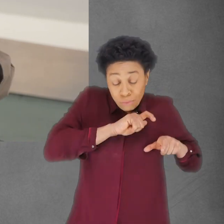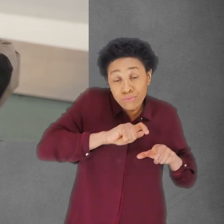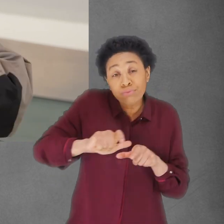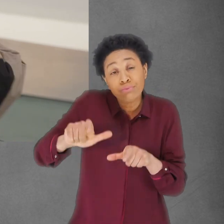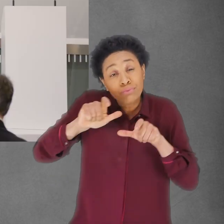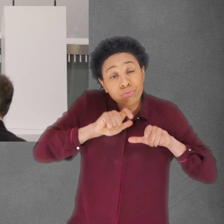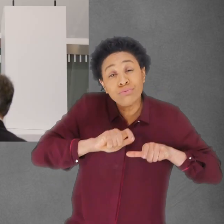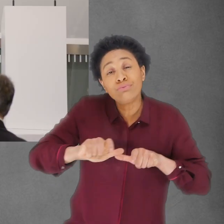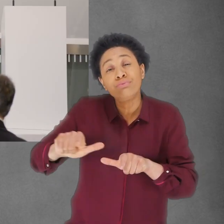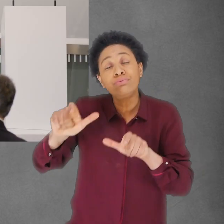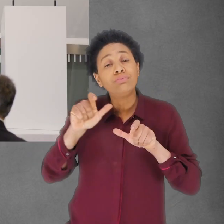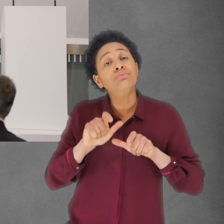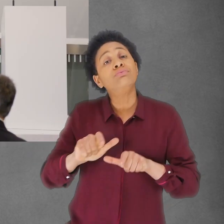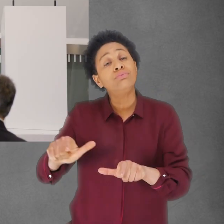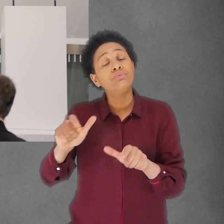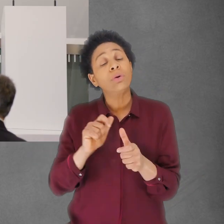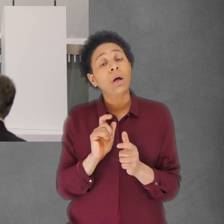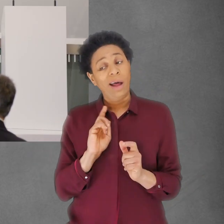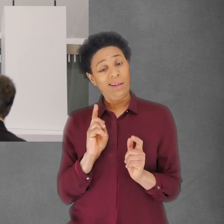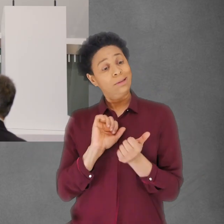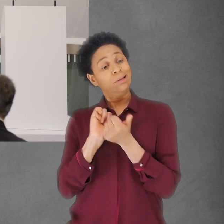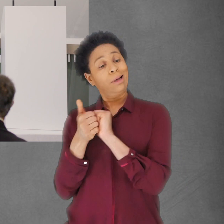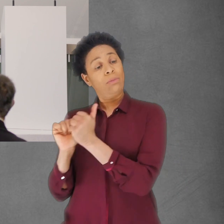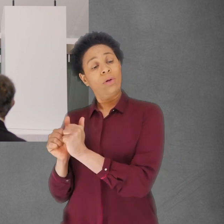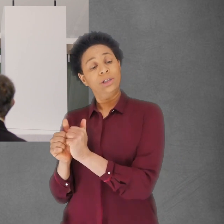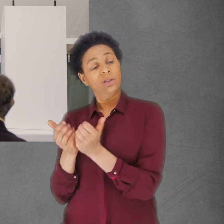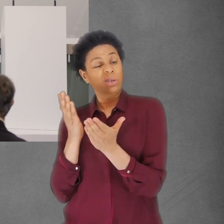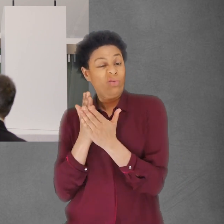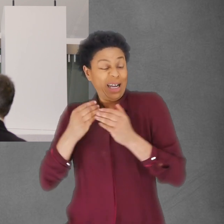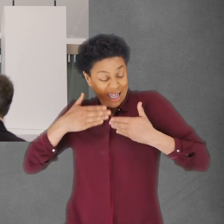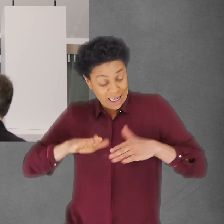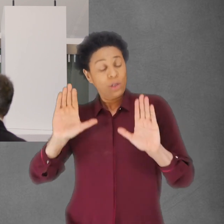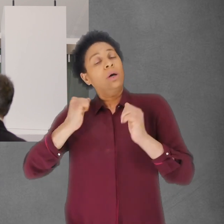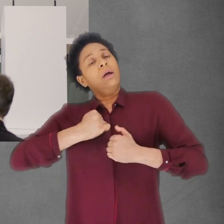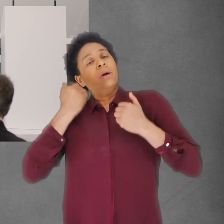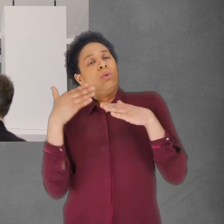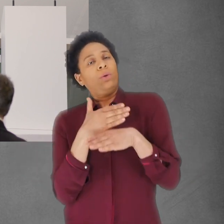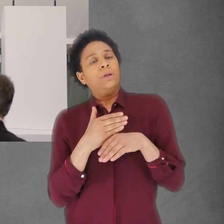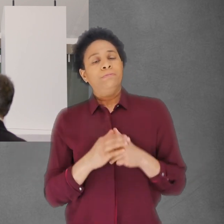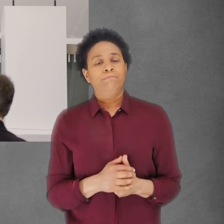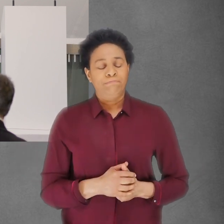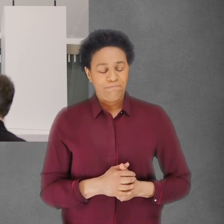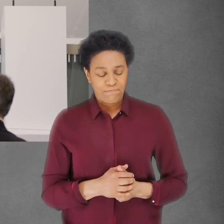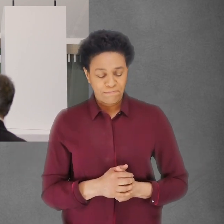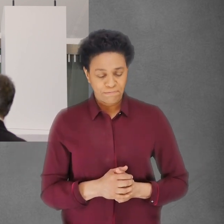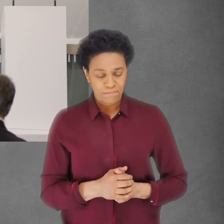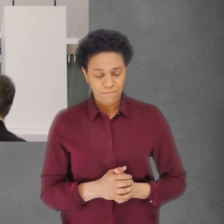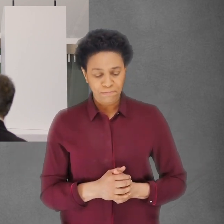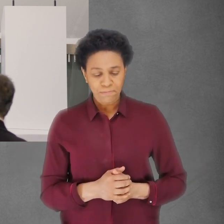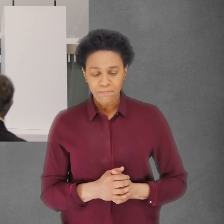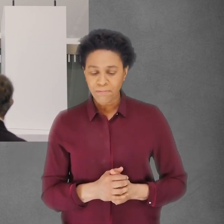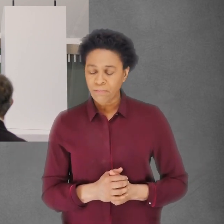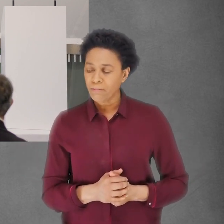So it's this ongoingness, I think, with the collaborations that inspire